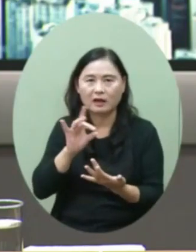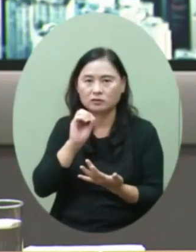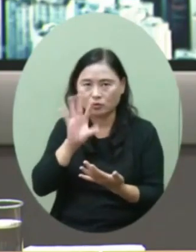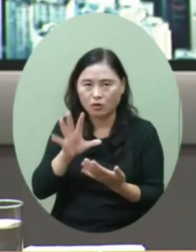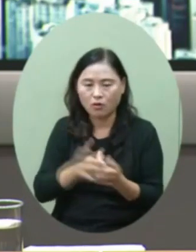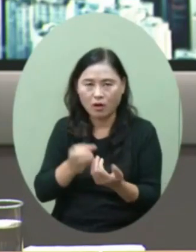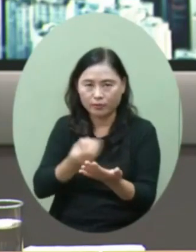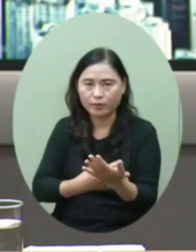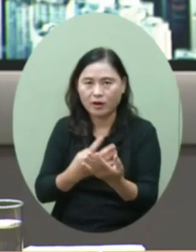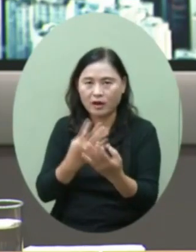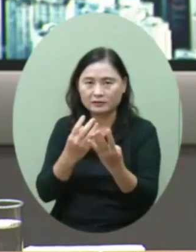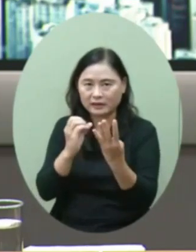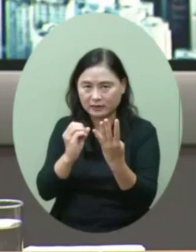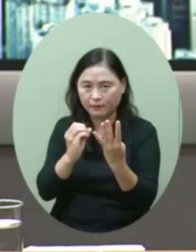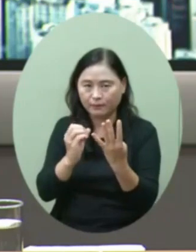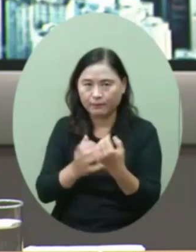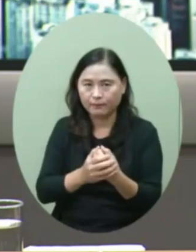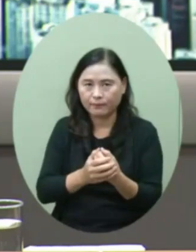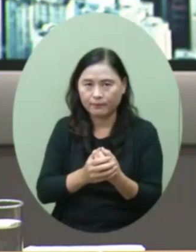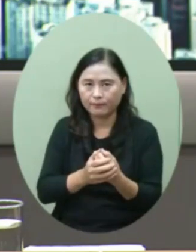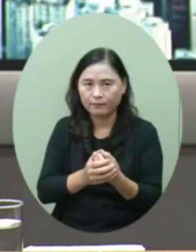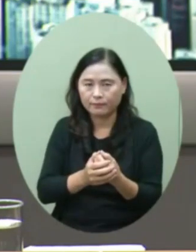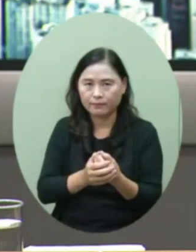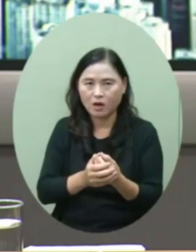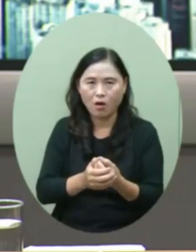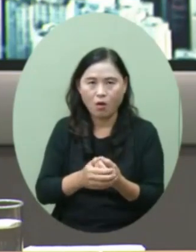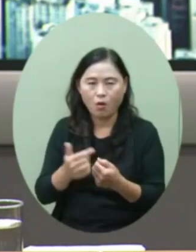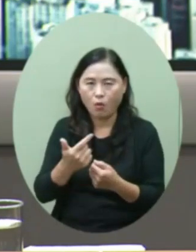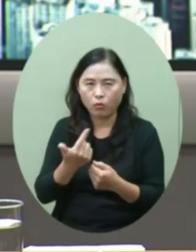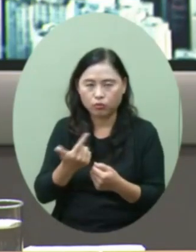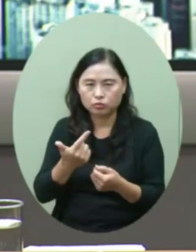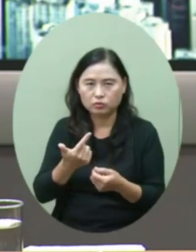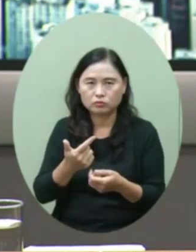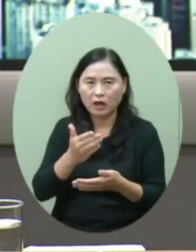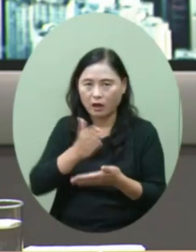there are a number of provisions. Article 40